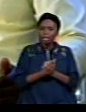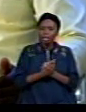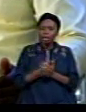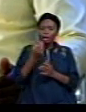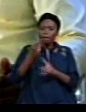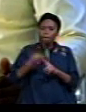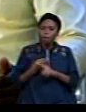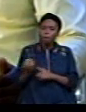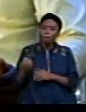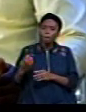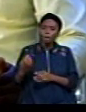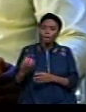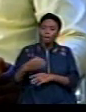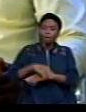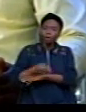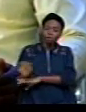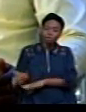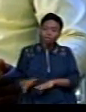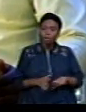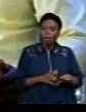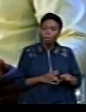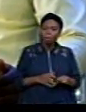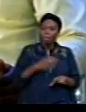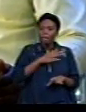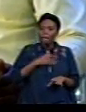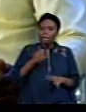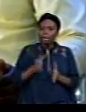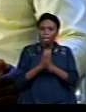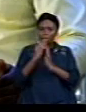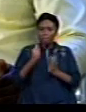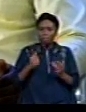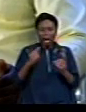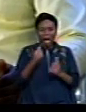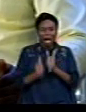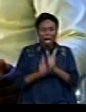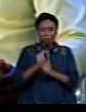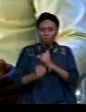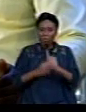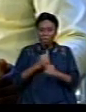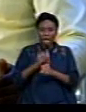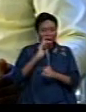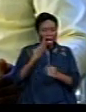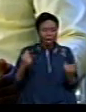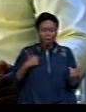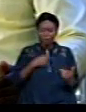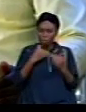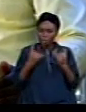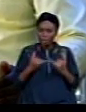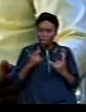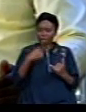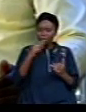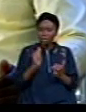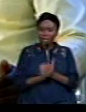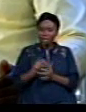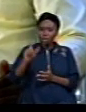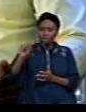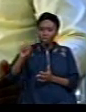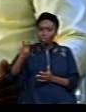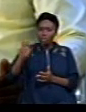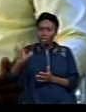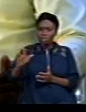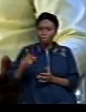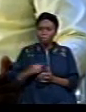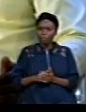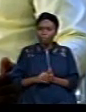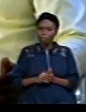River. And then he asked me, which year are we now? I told him we are in 2023.